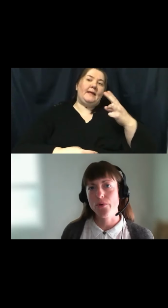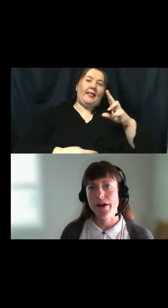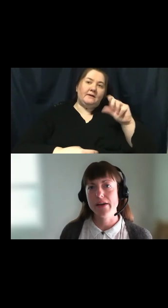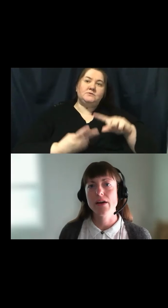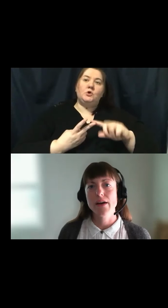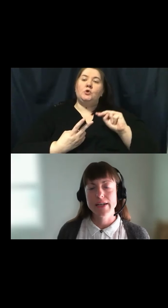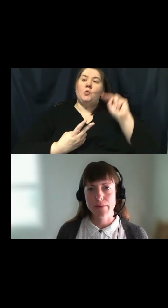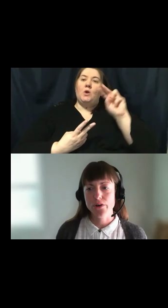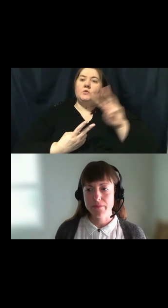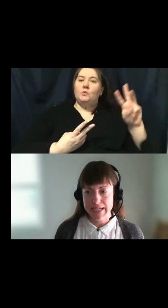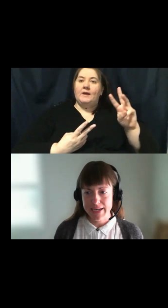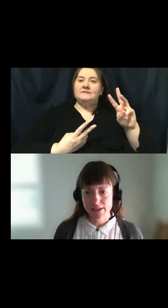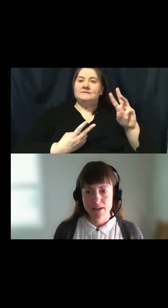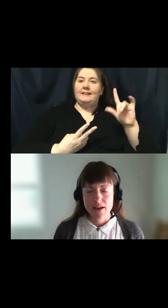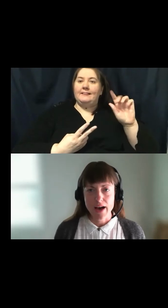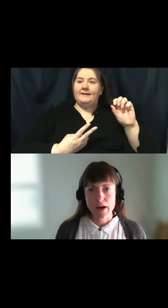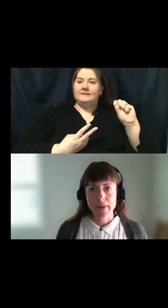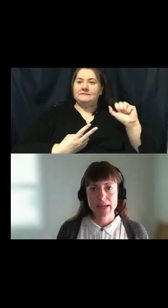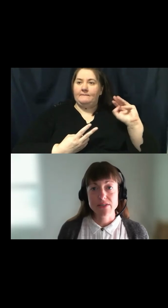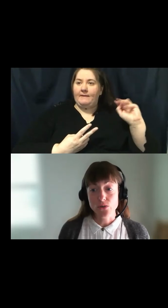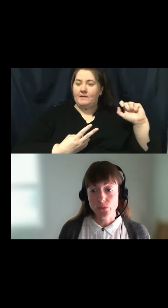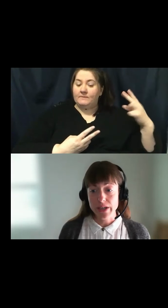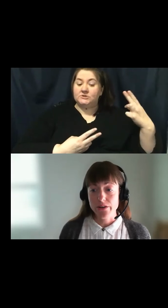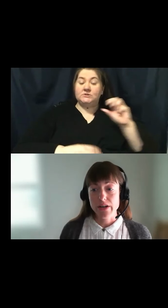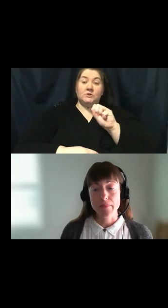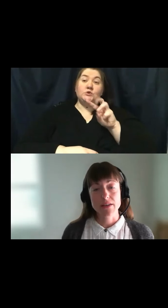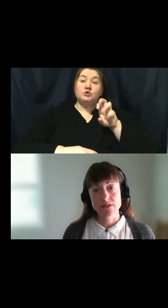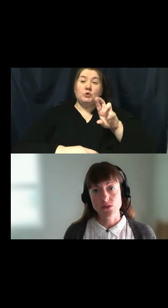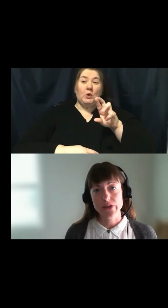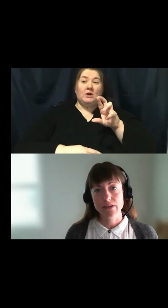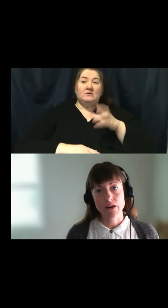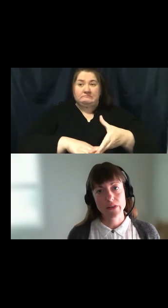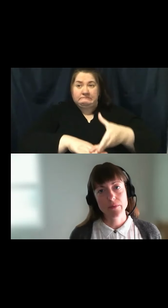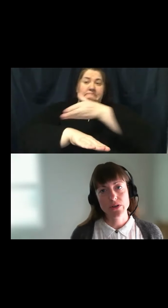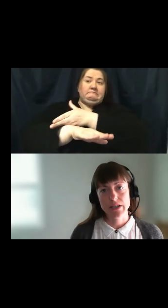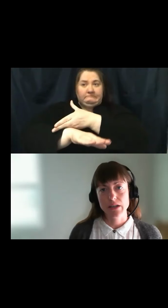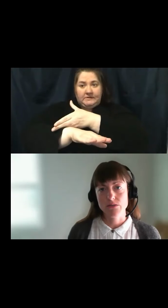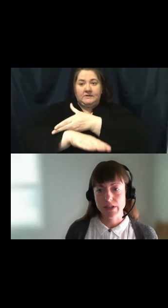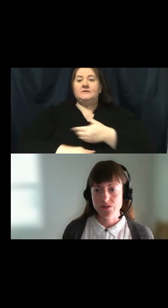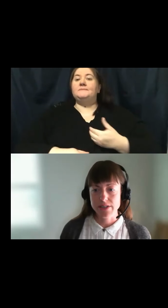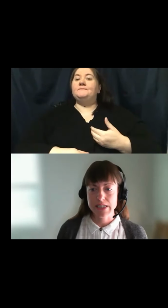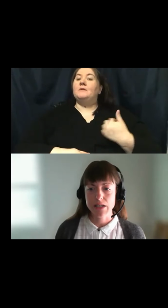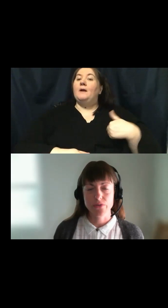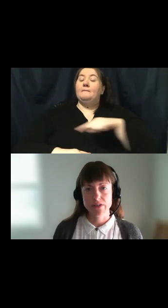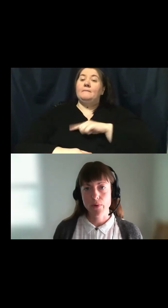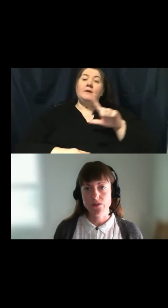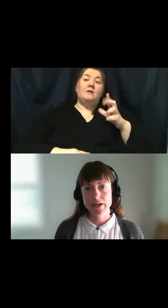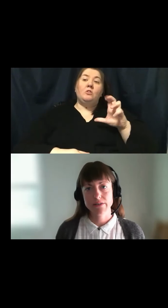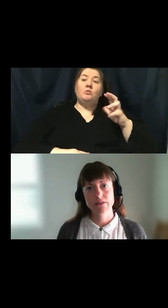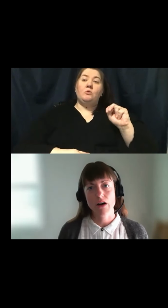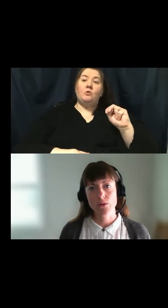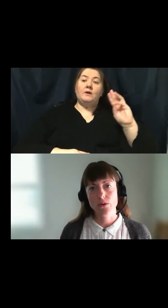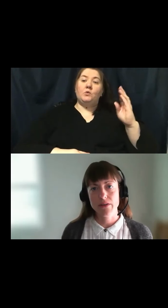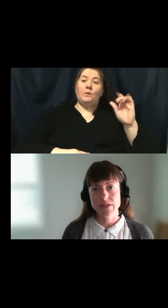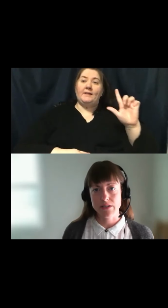Sewer Upgrade Neighborhood Meeting. My name is Lauren Wheeler, and I'm a consultant on the Community Relations team for this